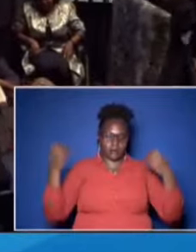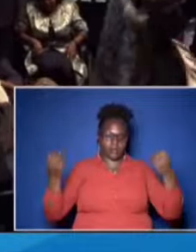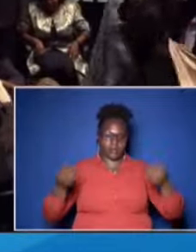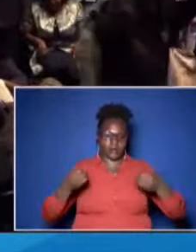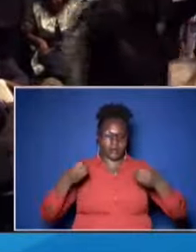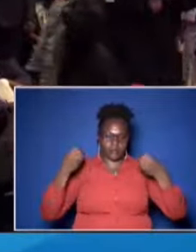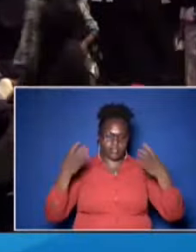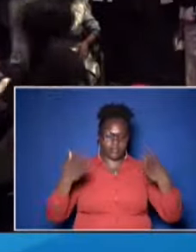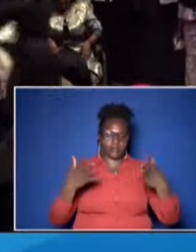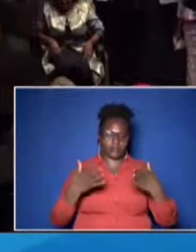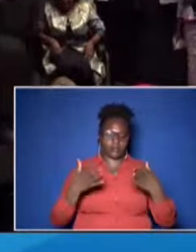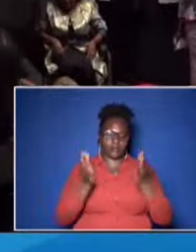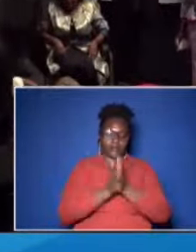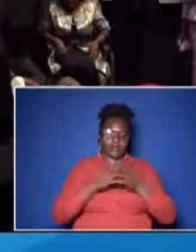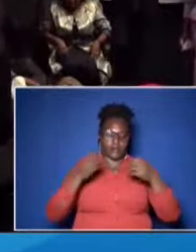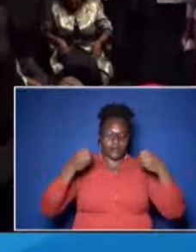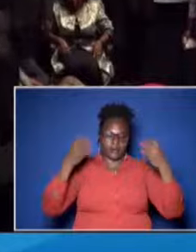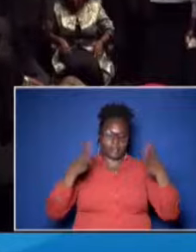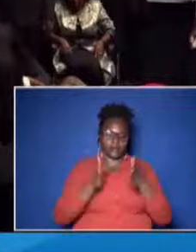hallelujah